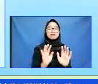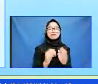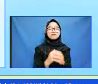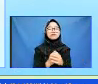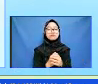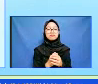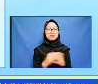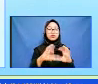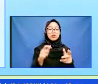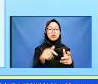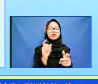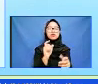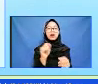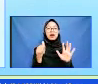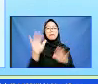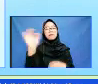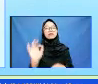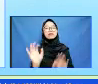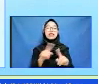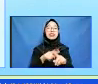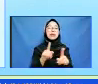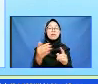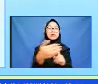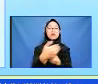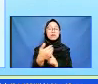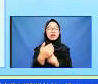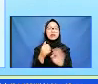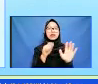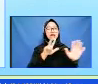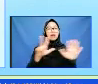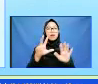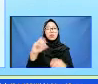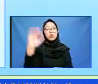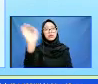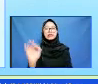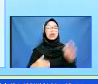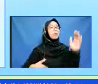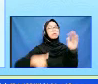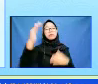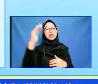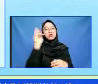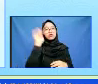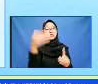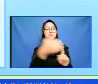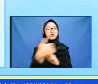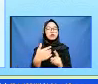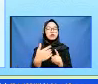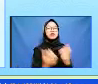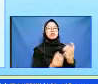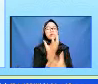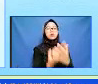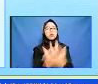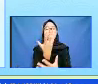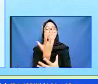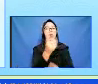than 80% of the world's remaining biodiversity. So this is one example, the good example. In Indonesia, we can also see